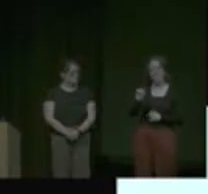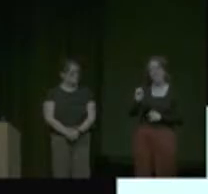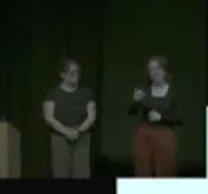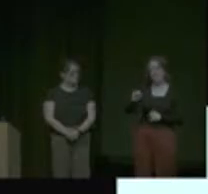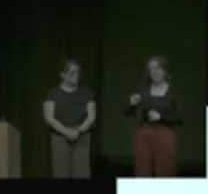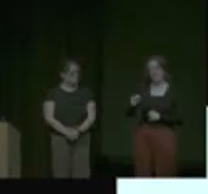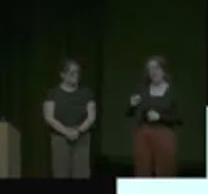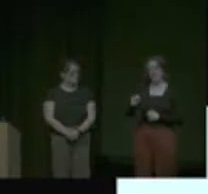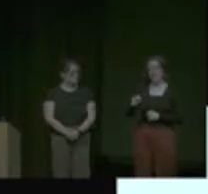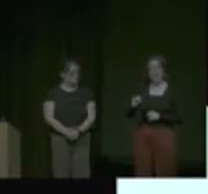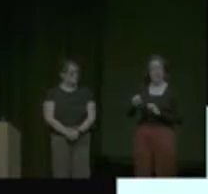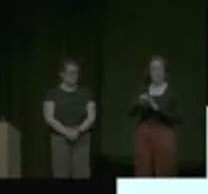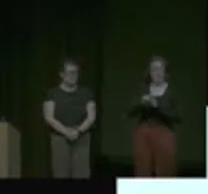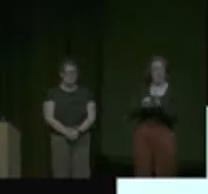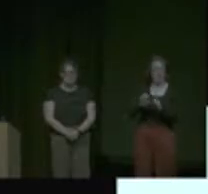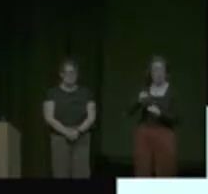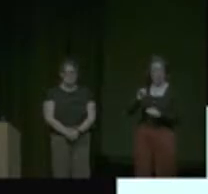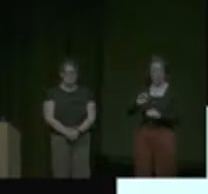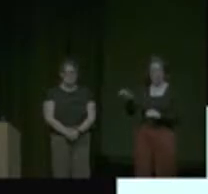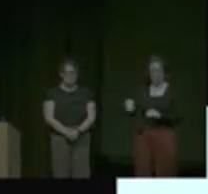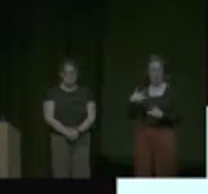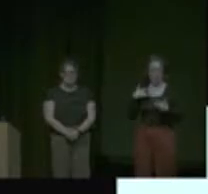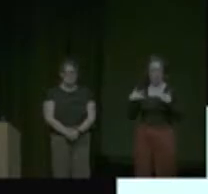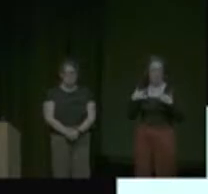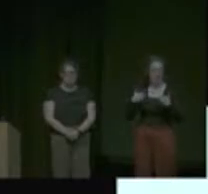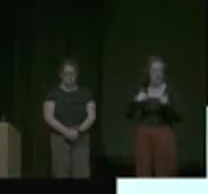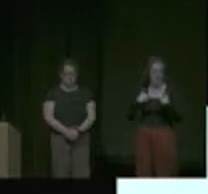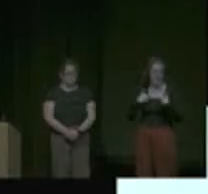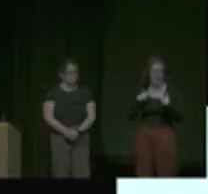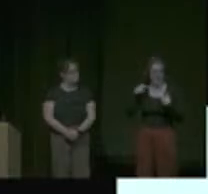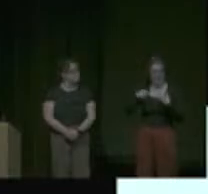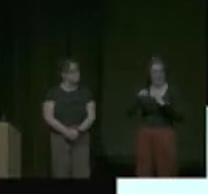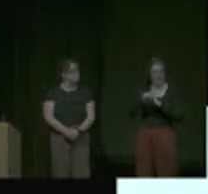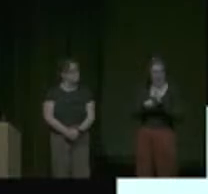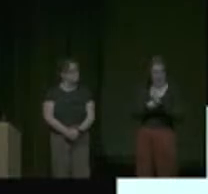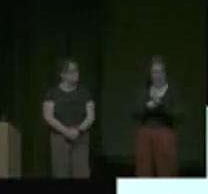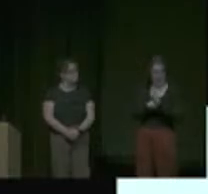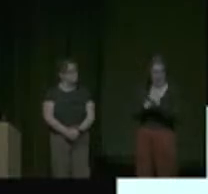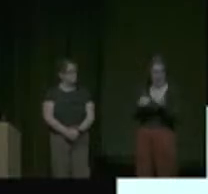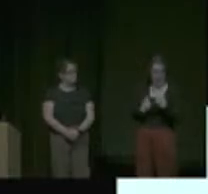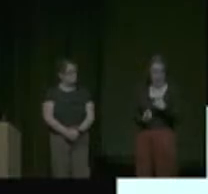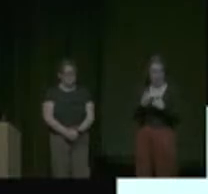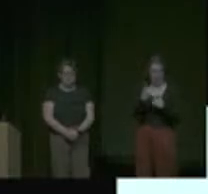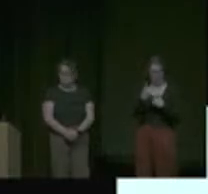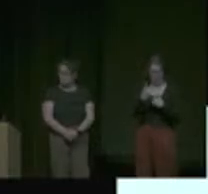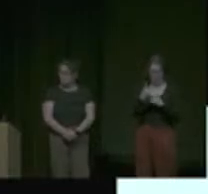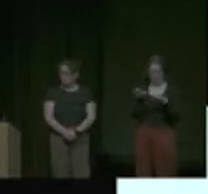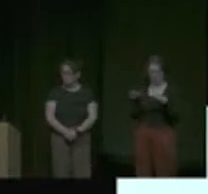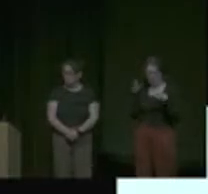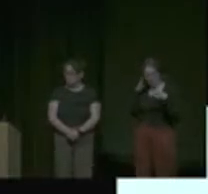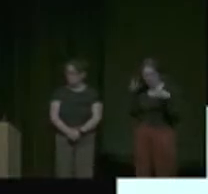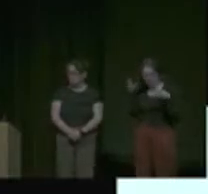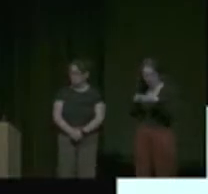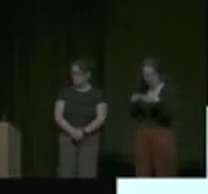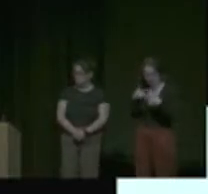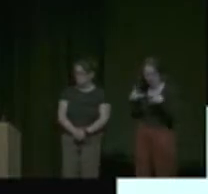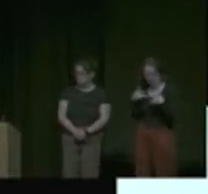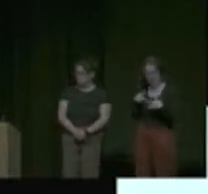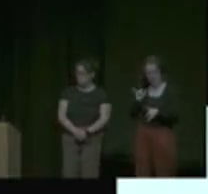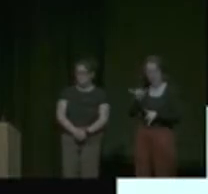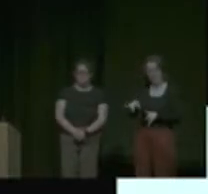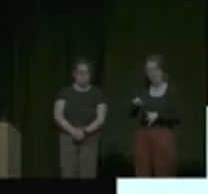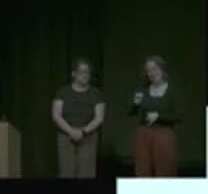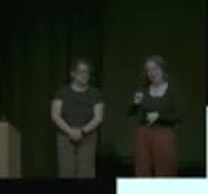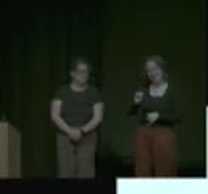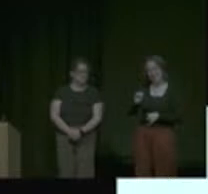areas of concern as well, but is fortunate to be in a state that has one area of concern already delisted. That's the Ashtabula Area